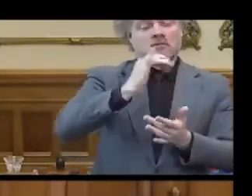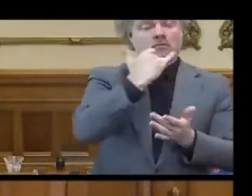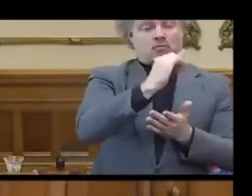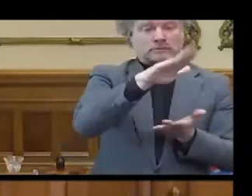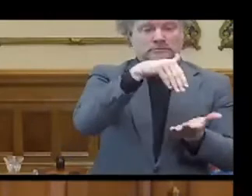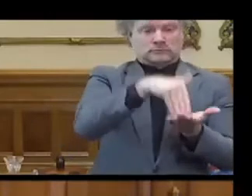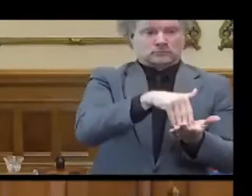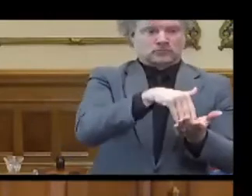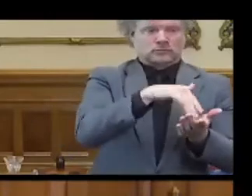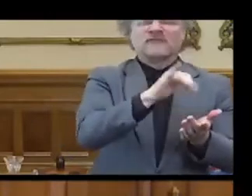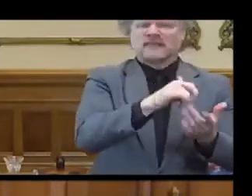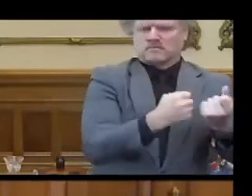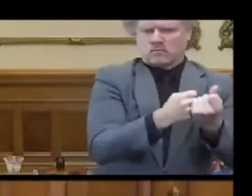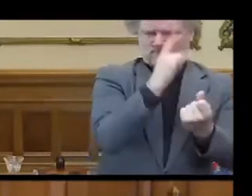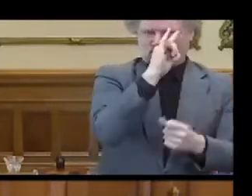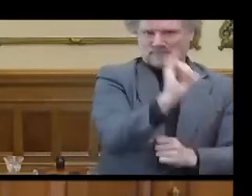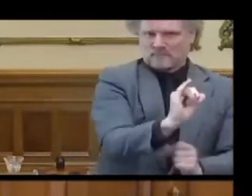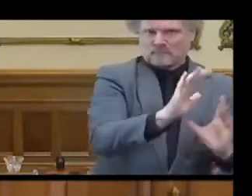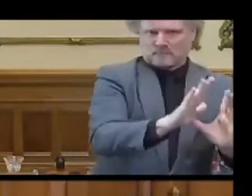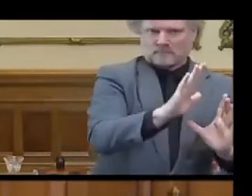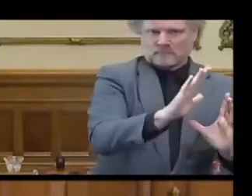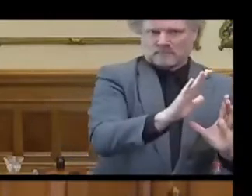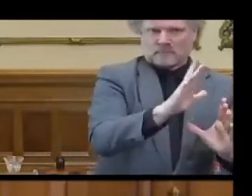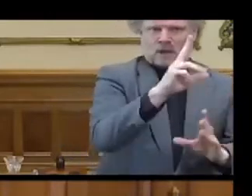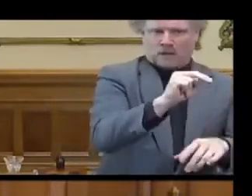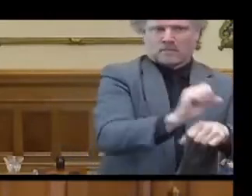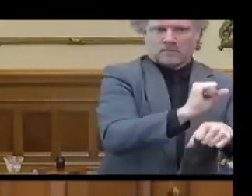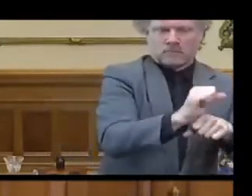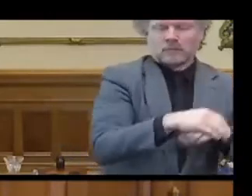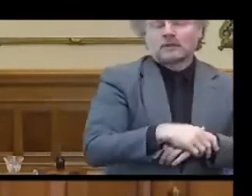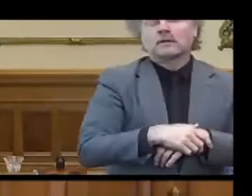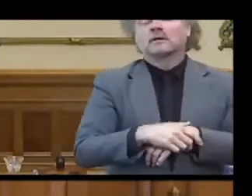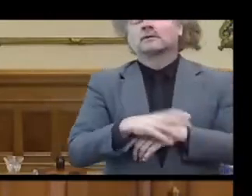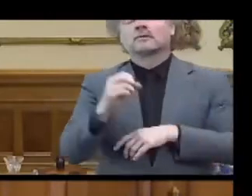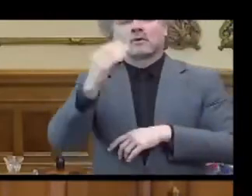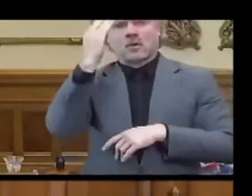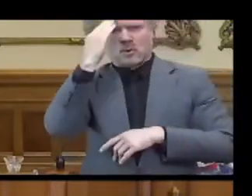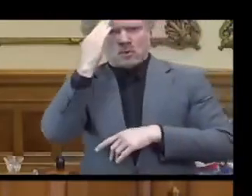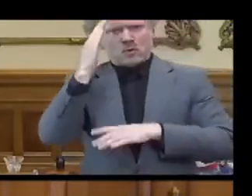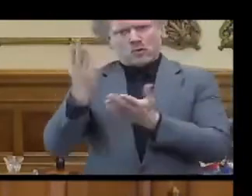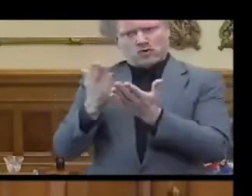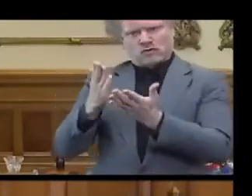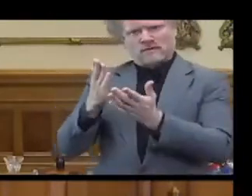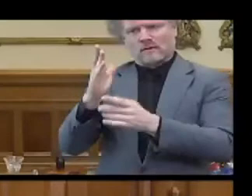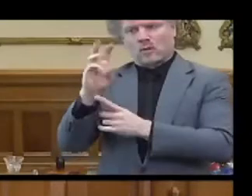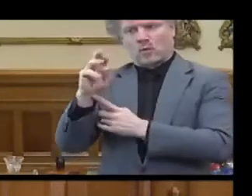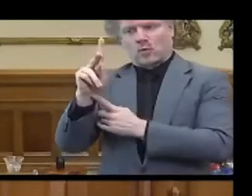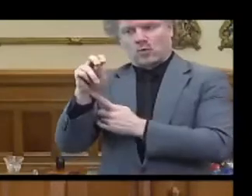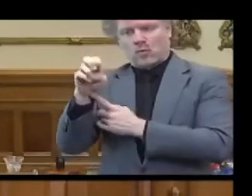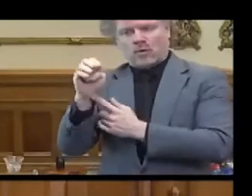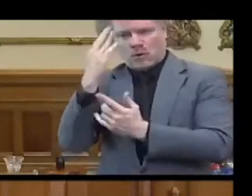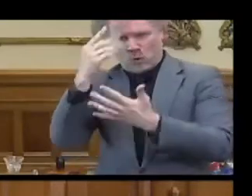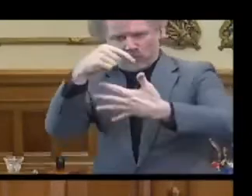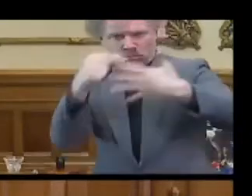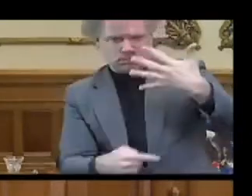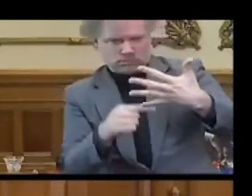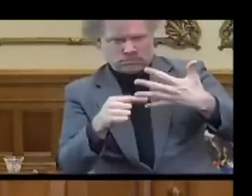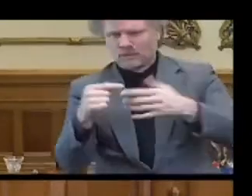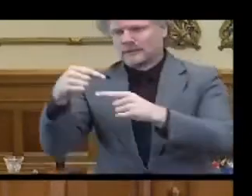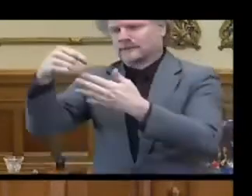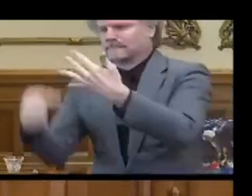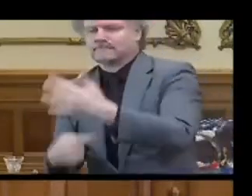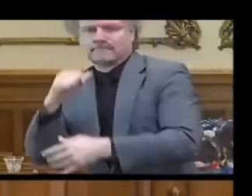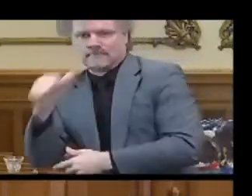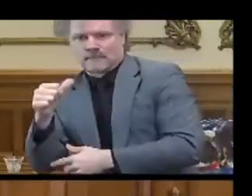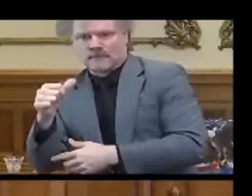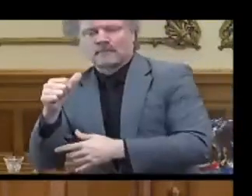provides the needed support. So awareness of the services provided and not provided at the Work One locations, that will